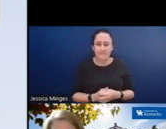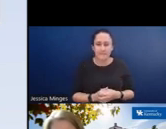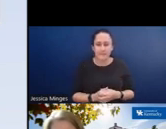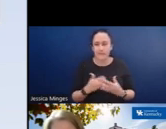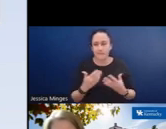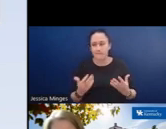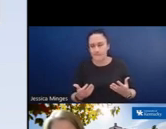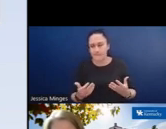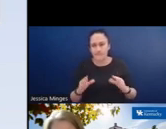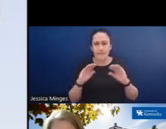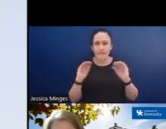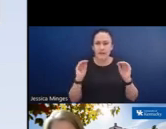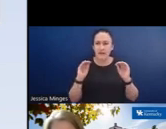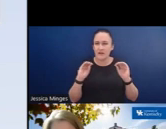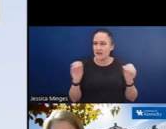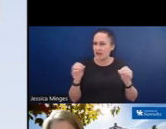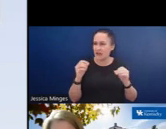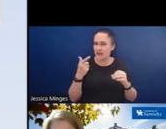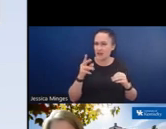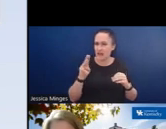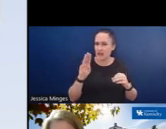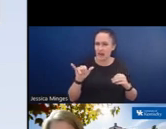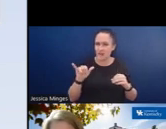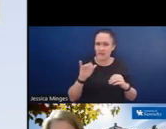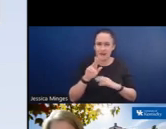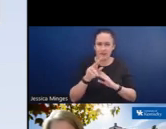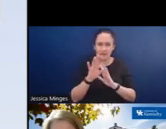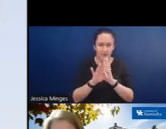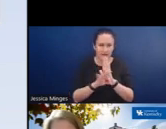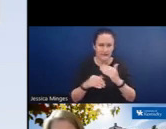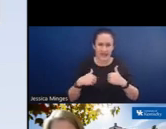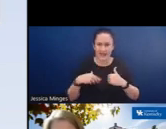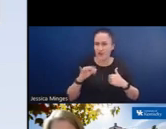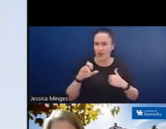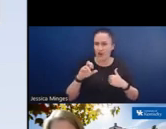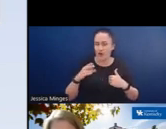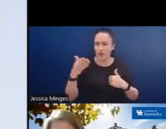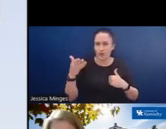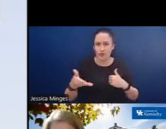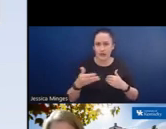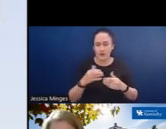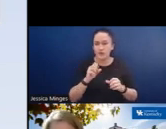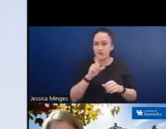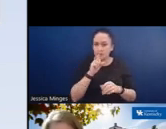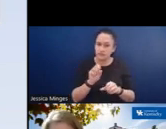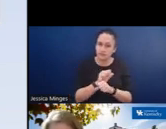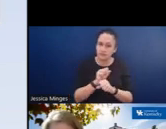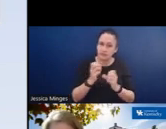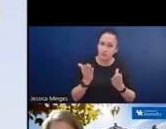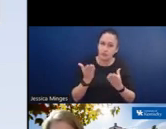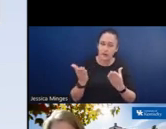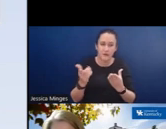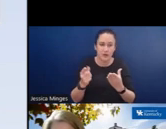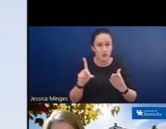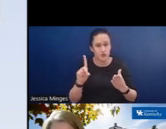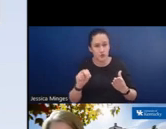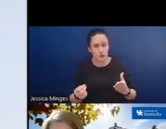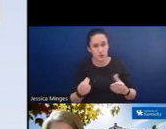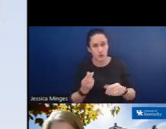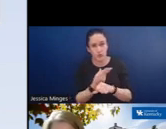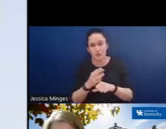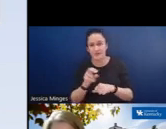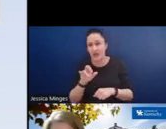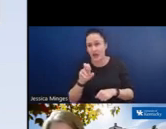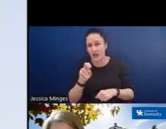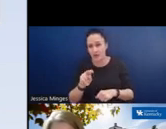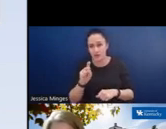none of the gummy formulas of prenatal vitamins have iron in them. So it is recommended that you do take iron, and we recommend that you